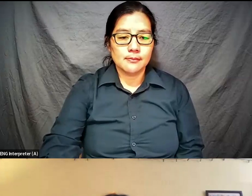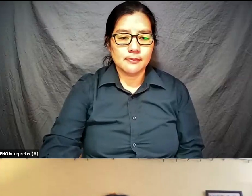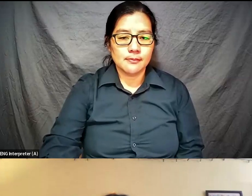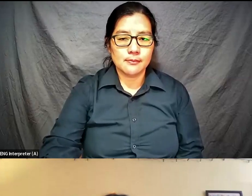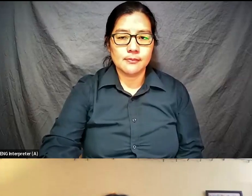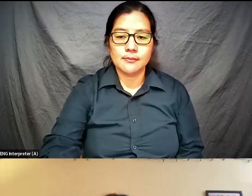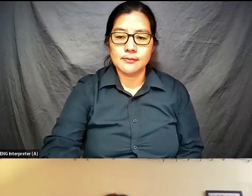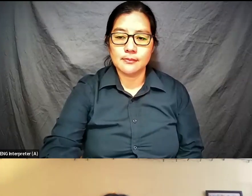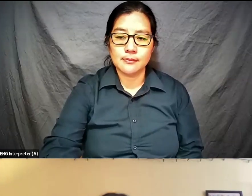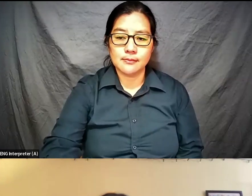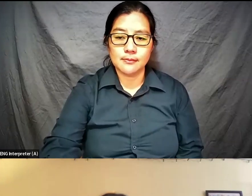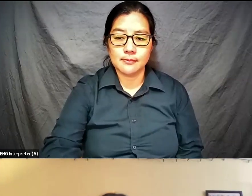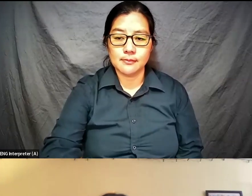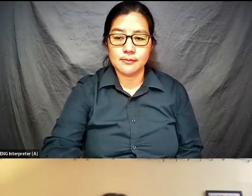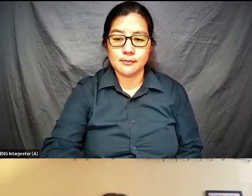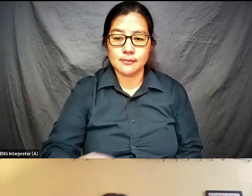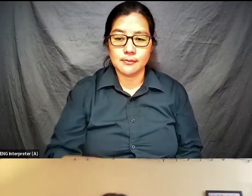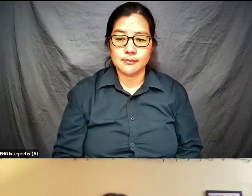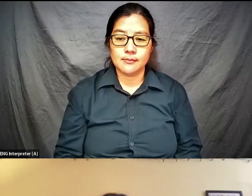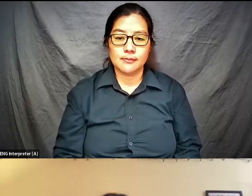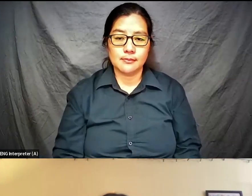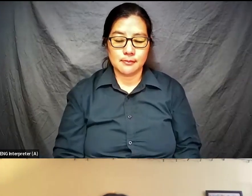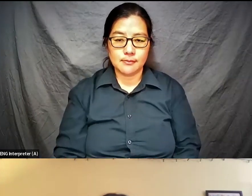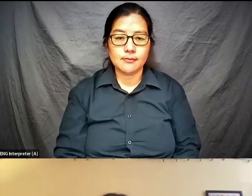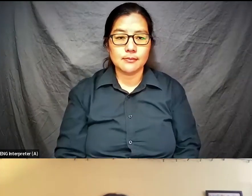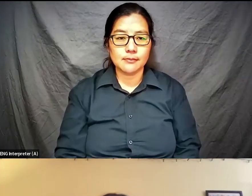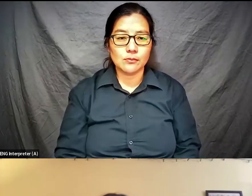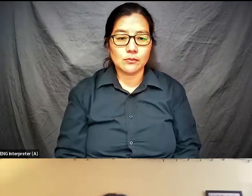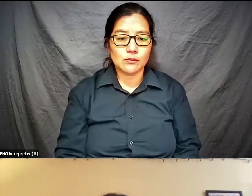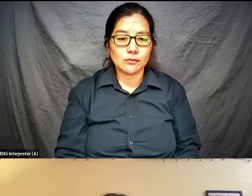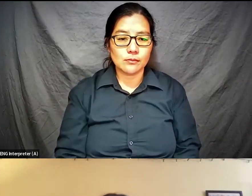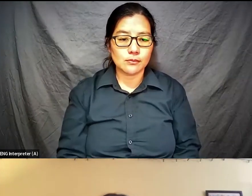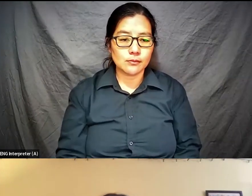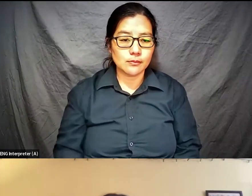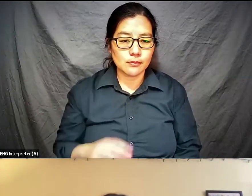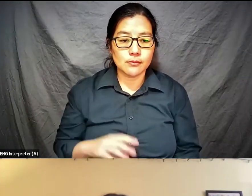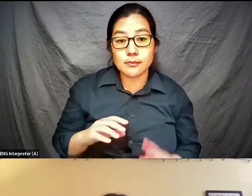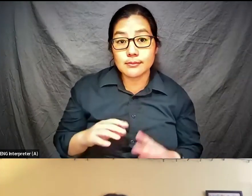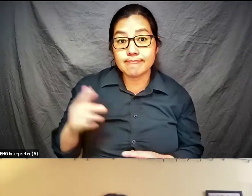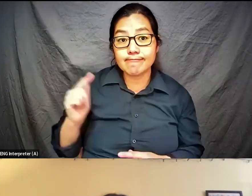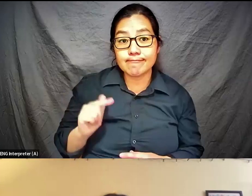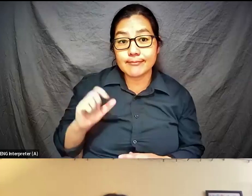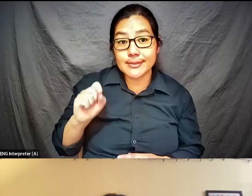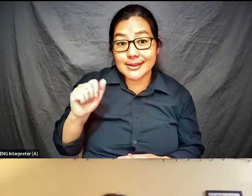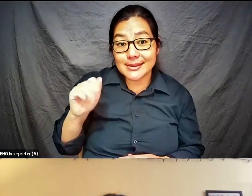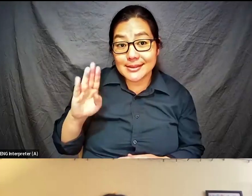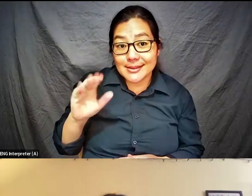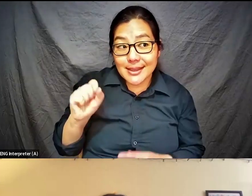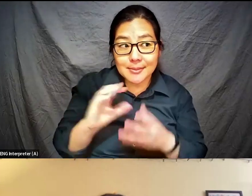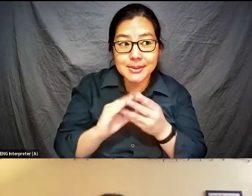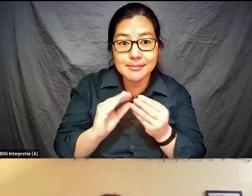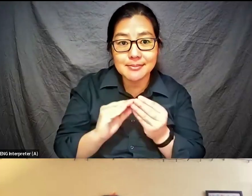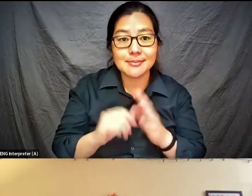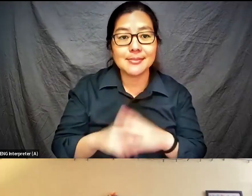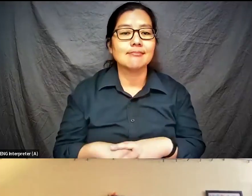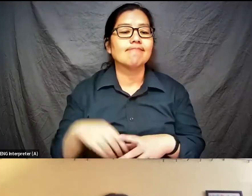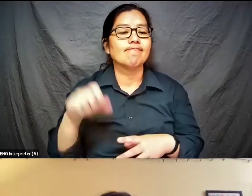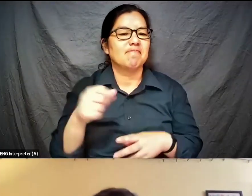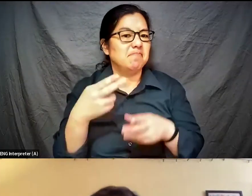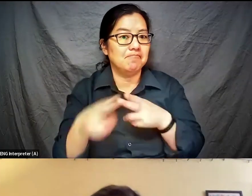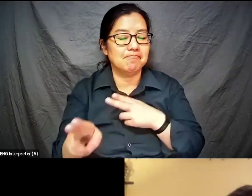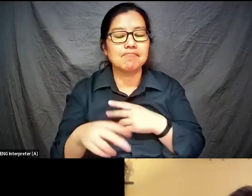has like little to no green space, and also has a large population of unhoused folks. So yeah, just like